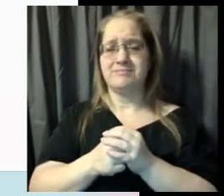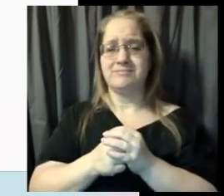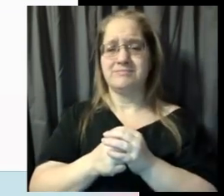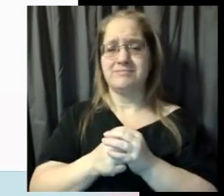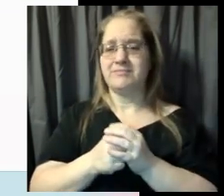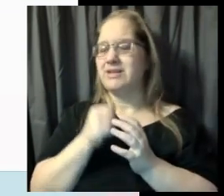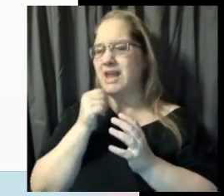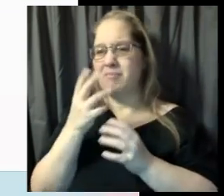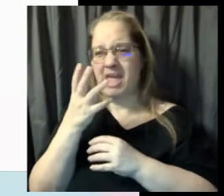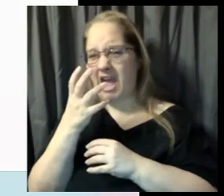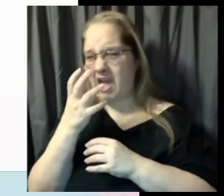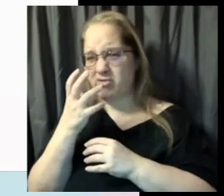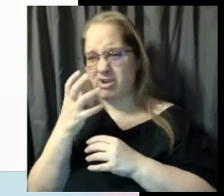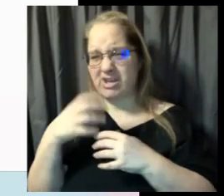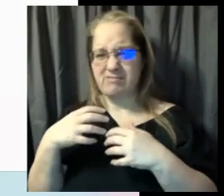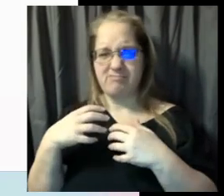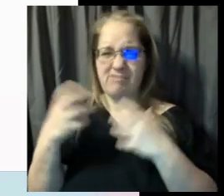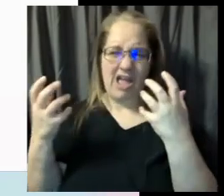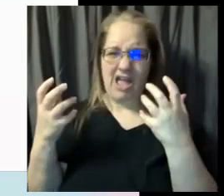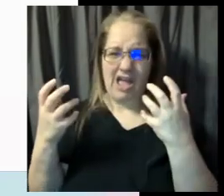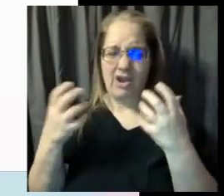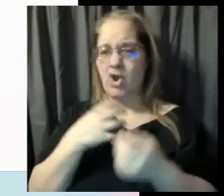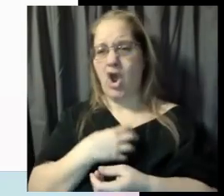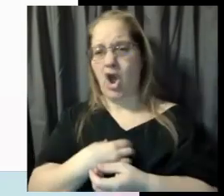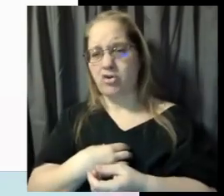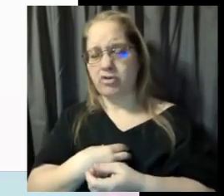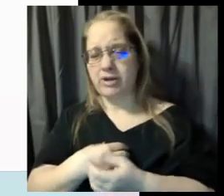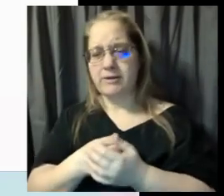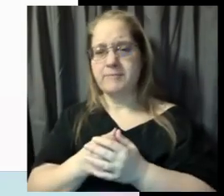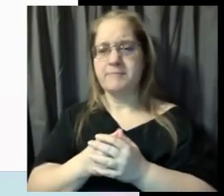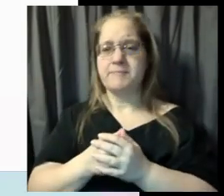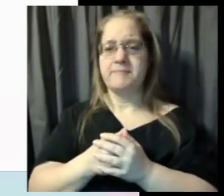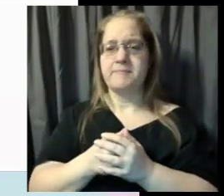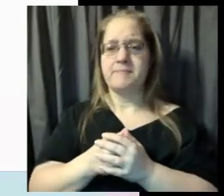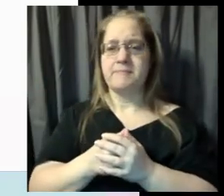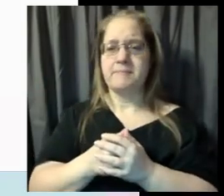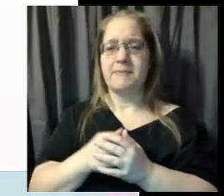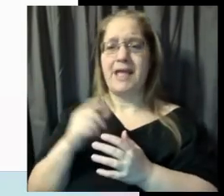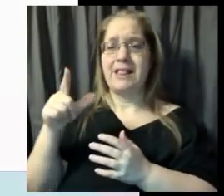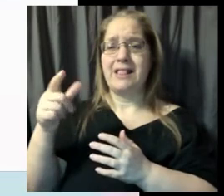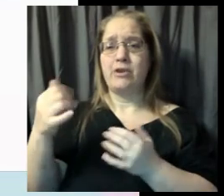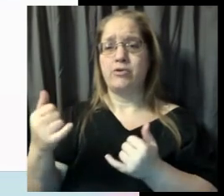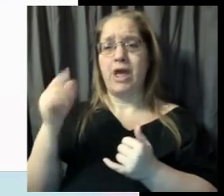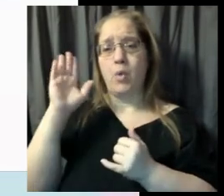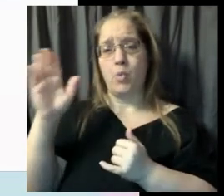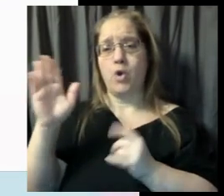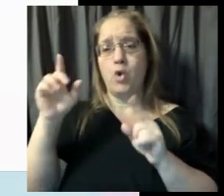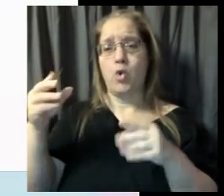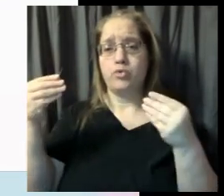being angry or mad, or being hungry or mad. And later today, I'll just go to the store